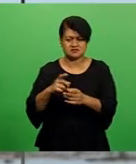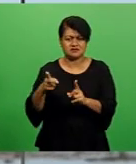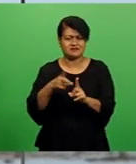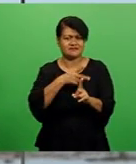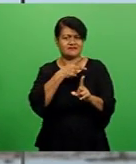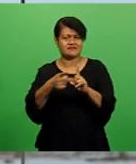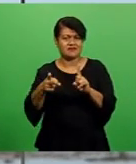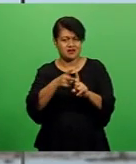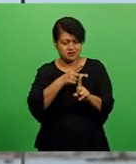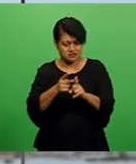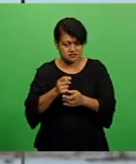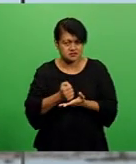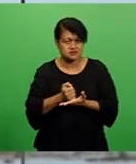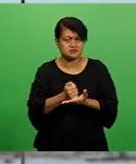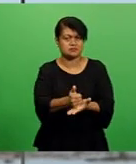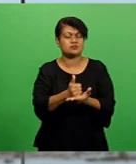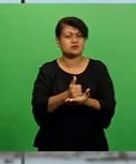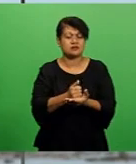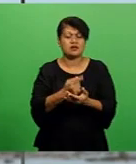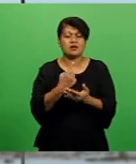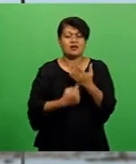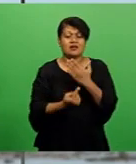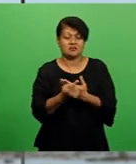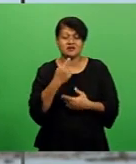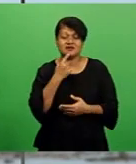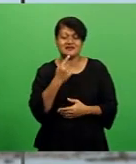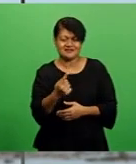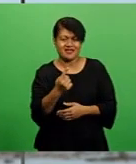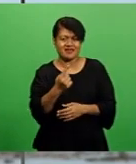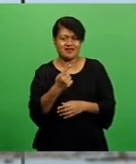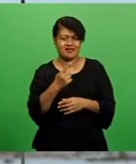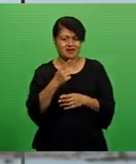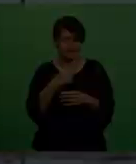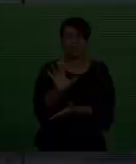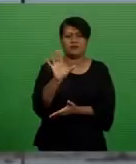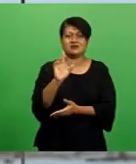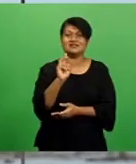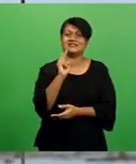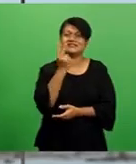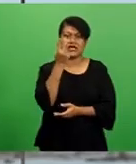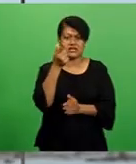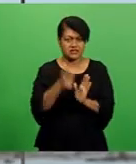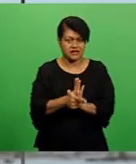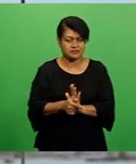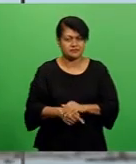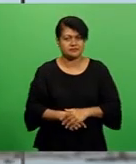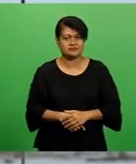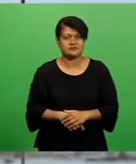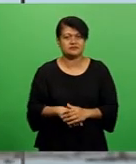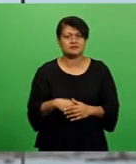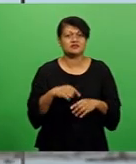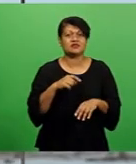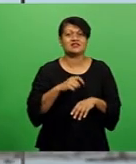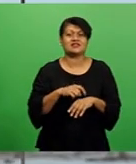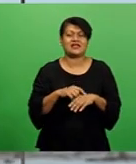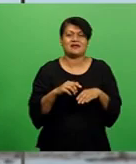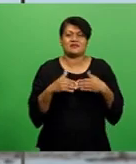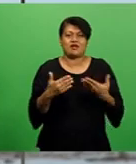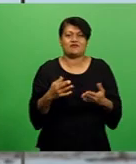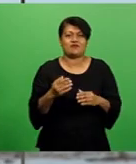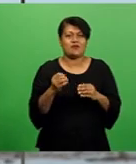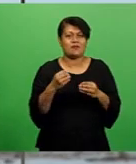U.S. Capitol. Trump says his remarks before the siege were appropriate. And time now for Business with